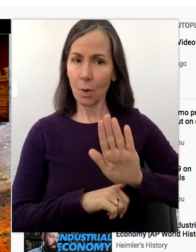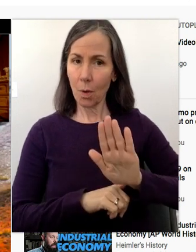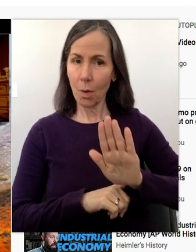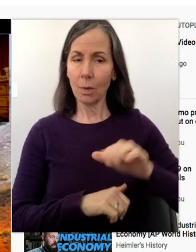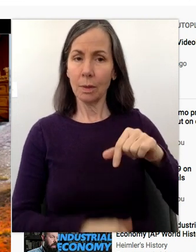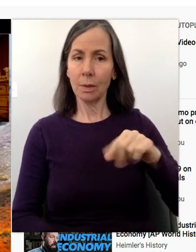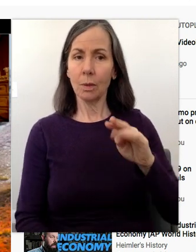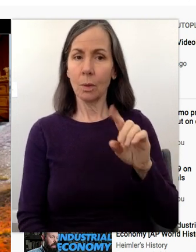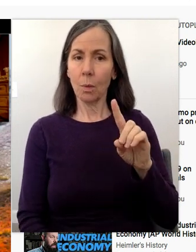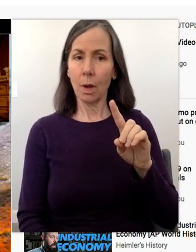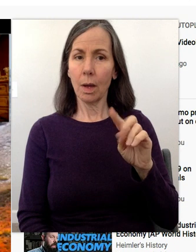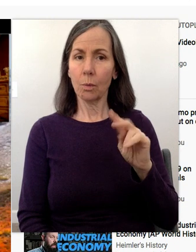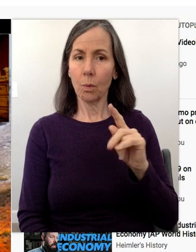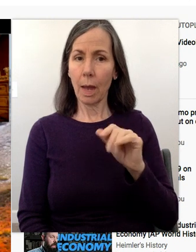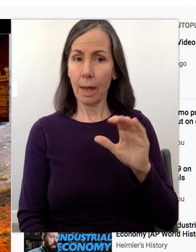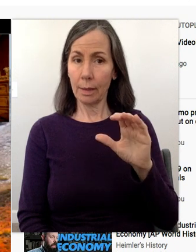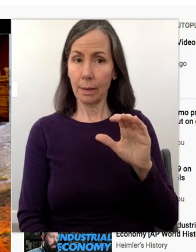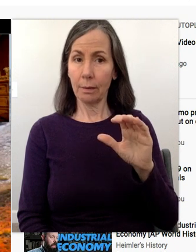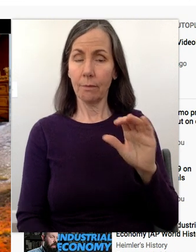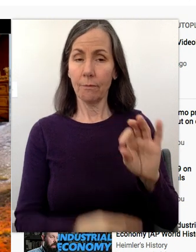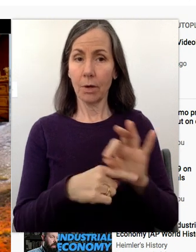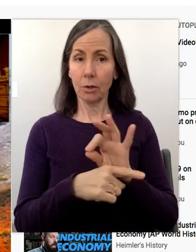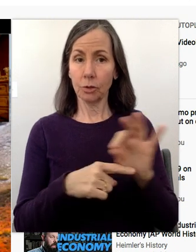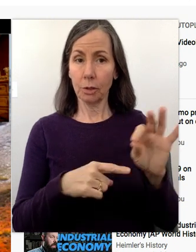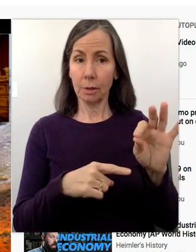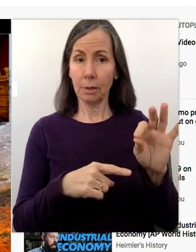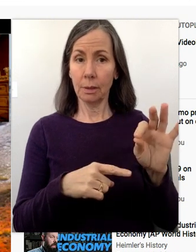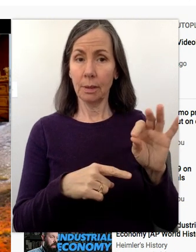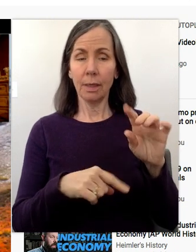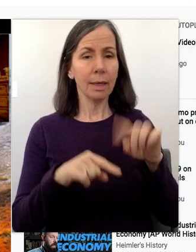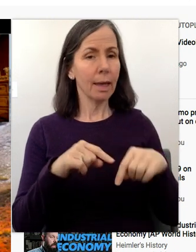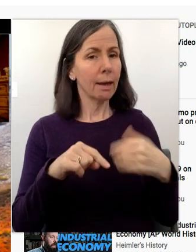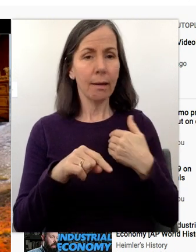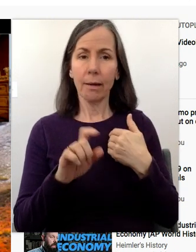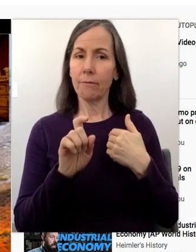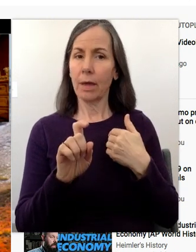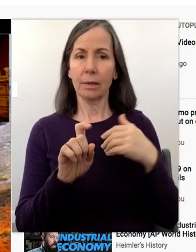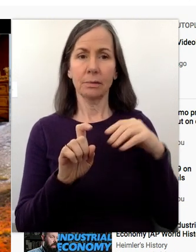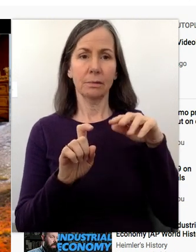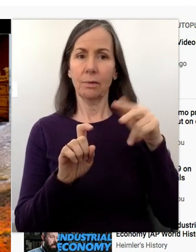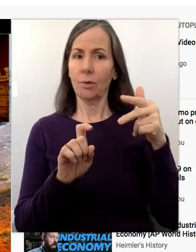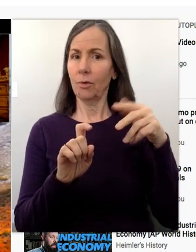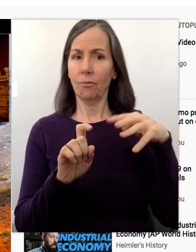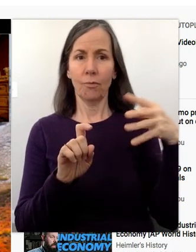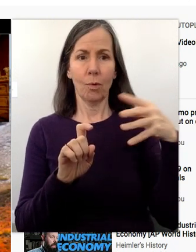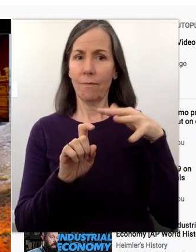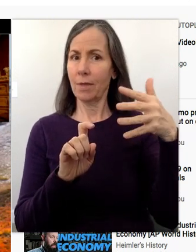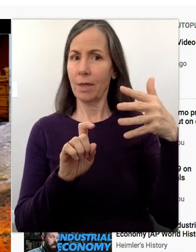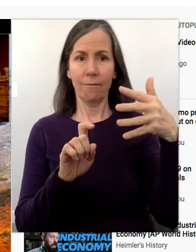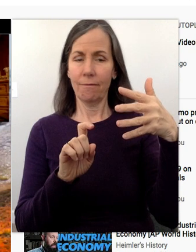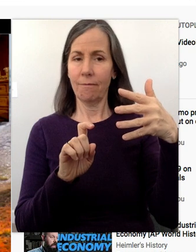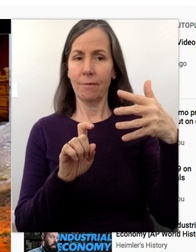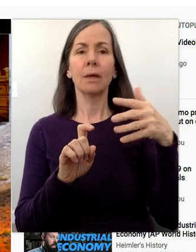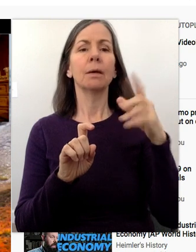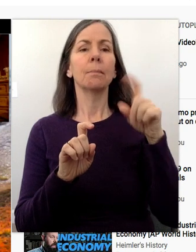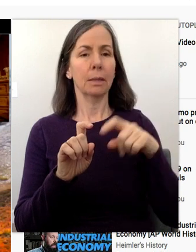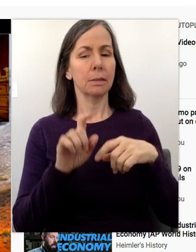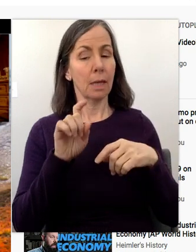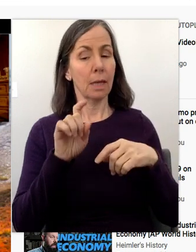highest power needs to be an x squared. Take a screenshot of the graph and post it as a comment.